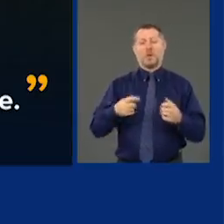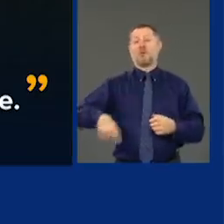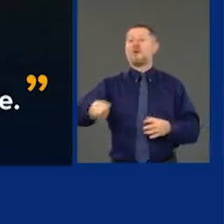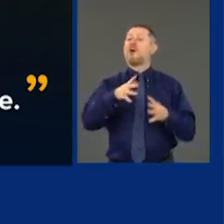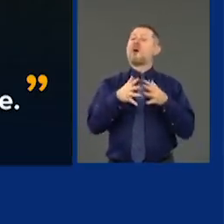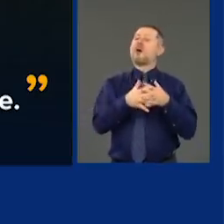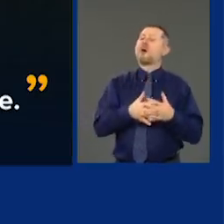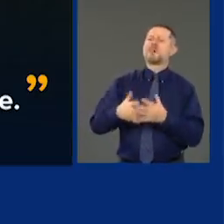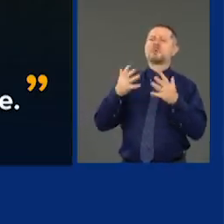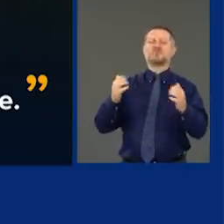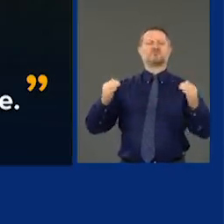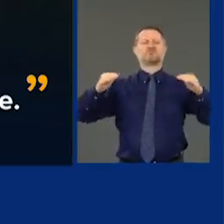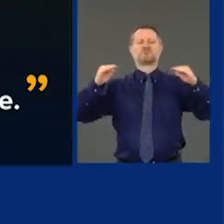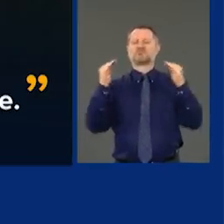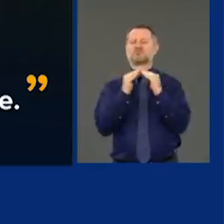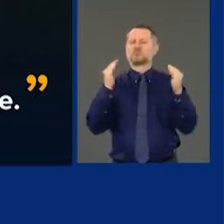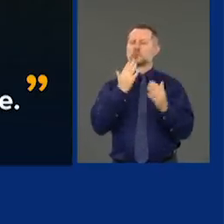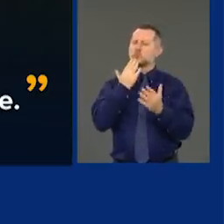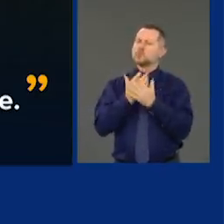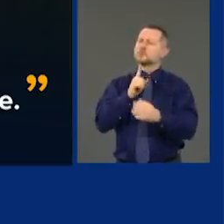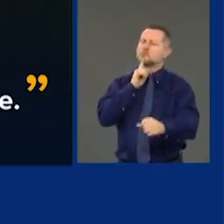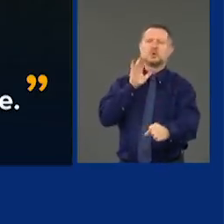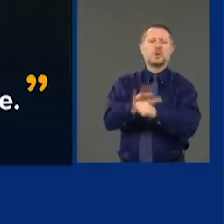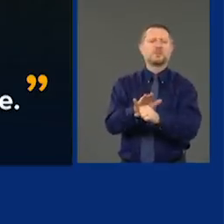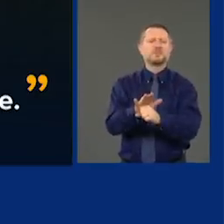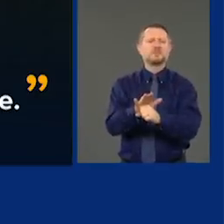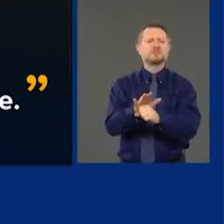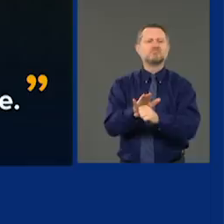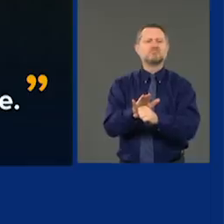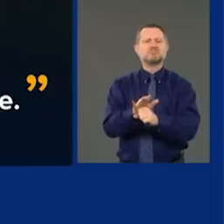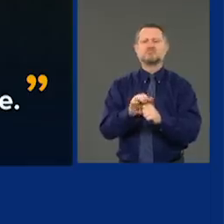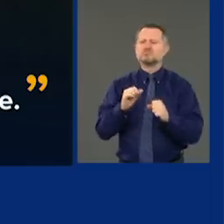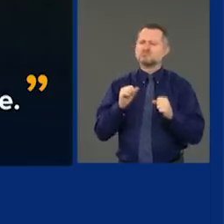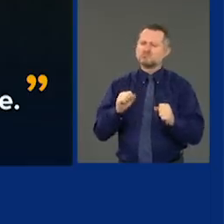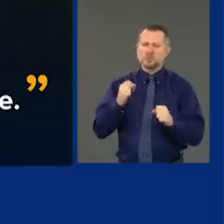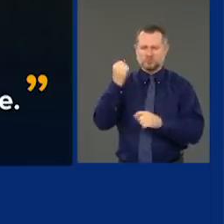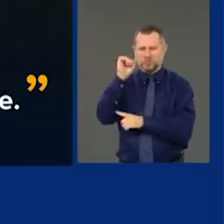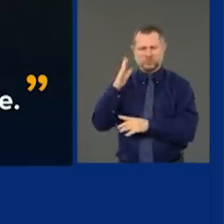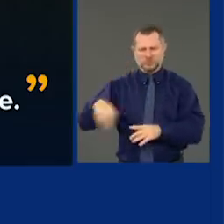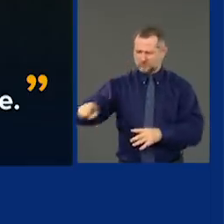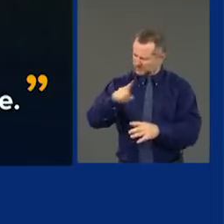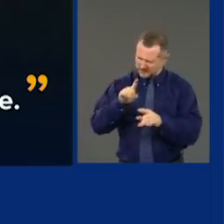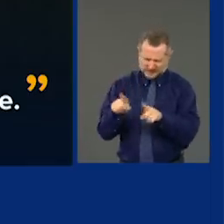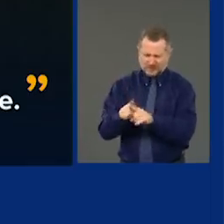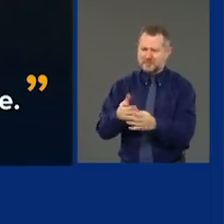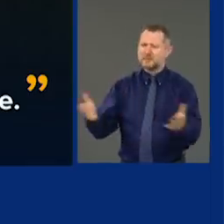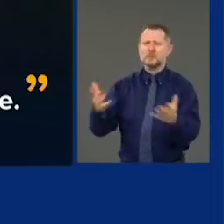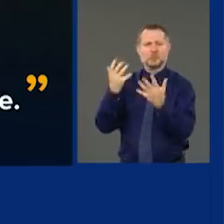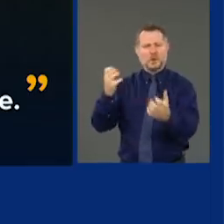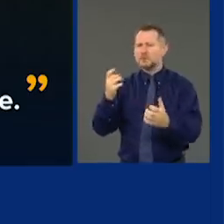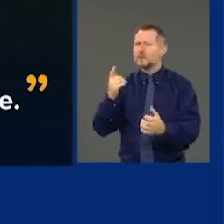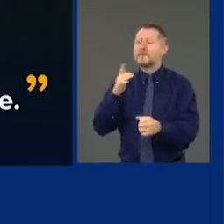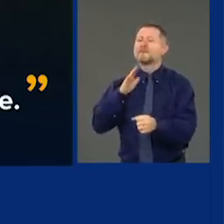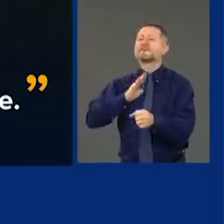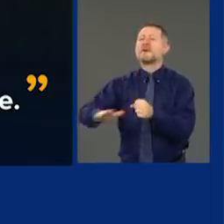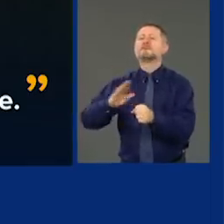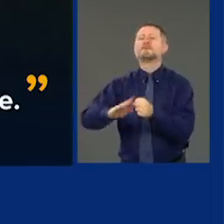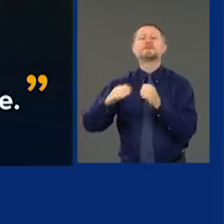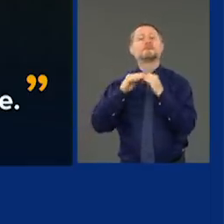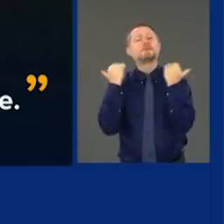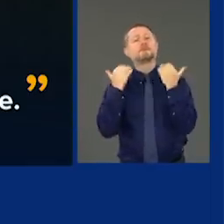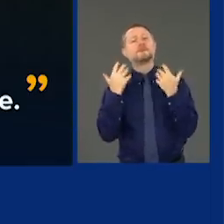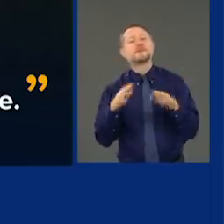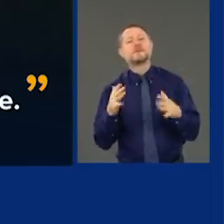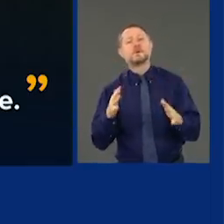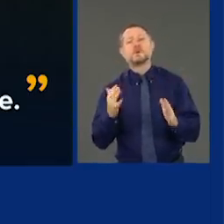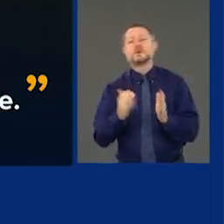promise. And that's what the protesters are saying. They're saying enough is enough. Mr. Floyd's